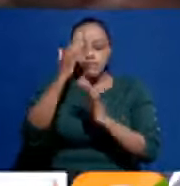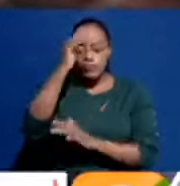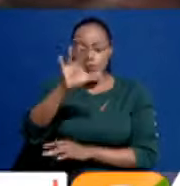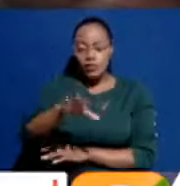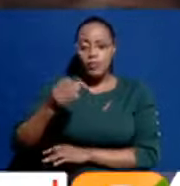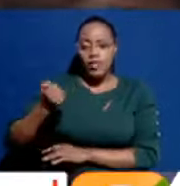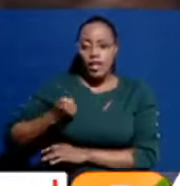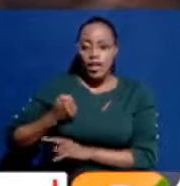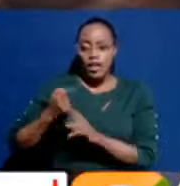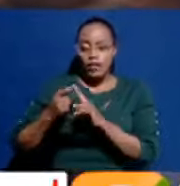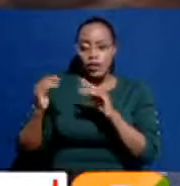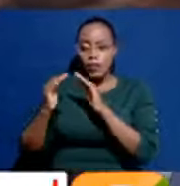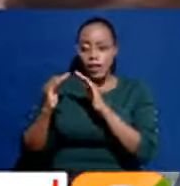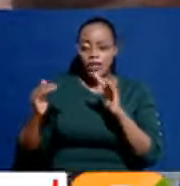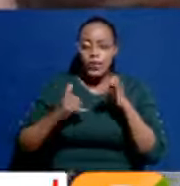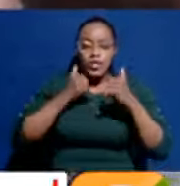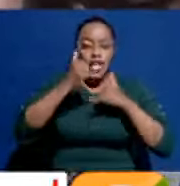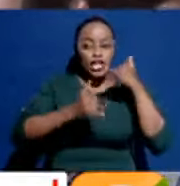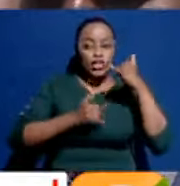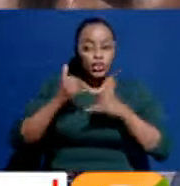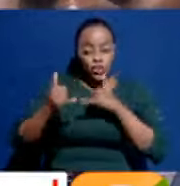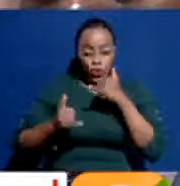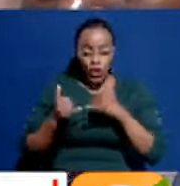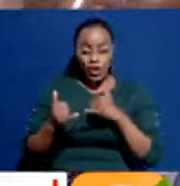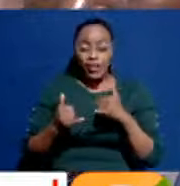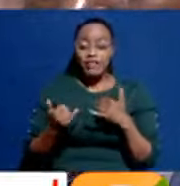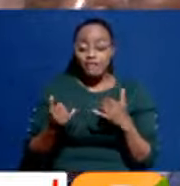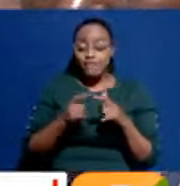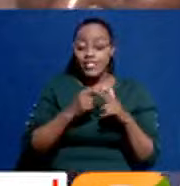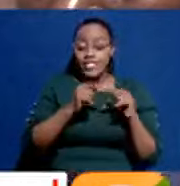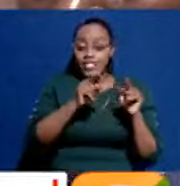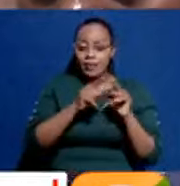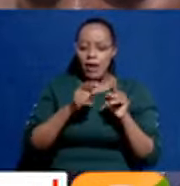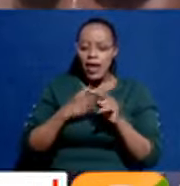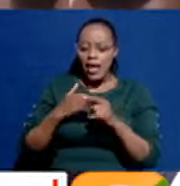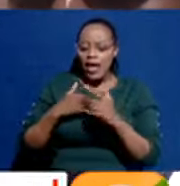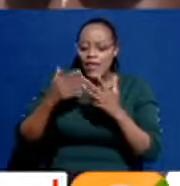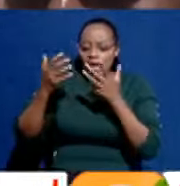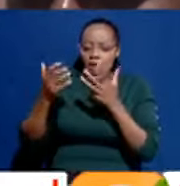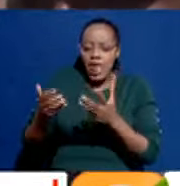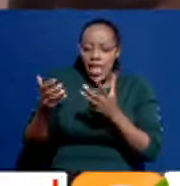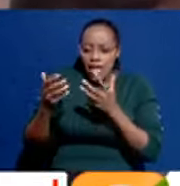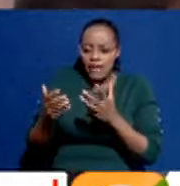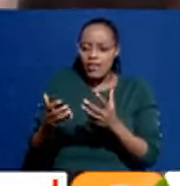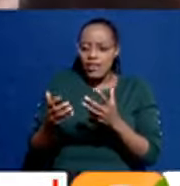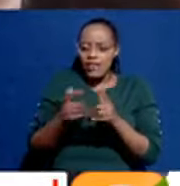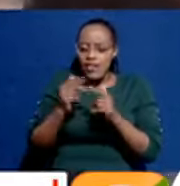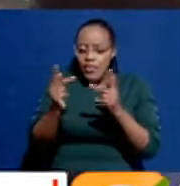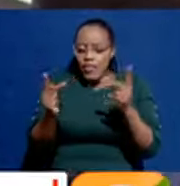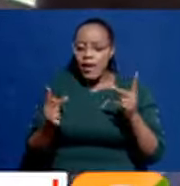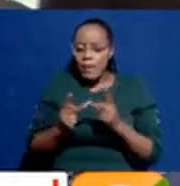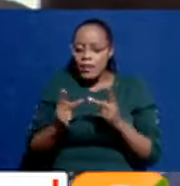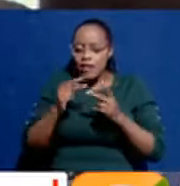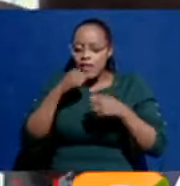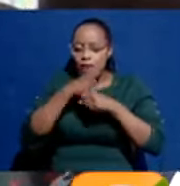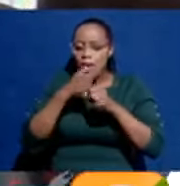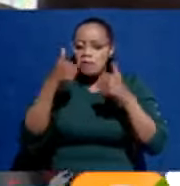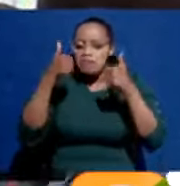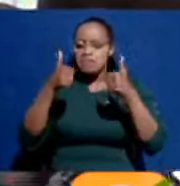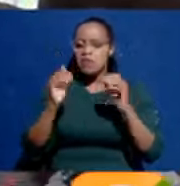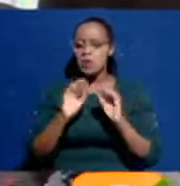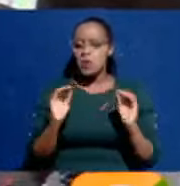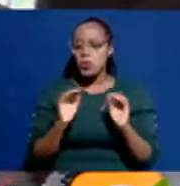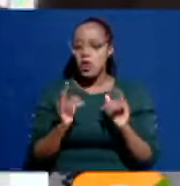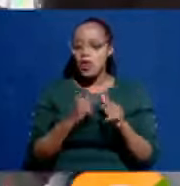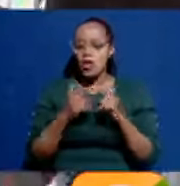msichana ndani ya nyumba kwa furaha, wakao wako na uzito. Ni kama hapo mahali hapakuwa pametengenezwa vizuri